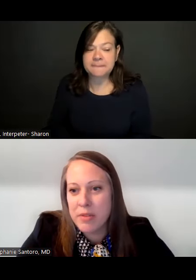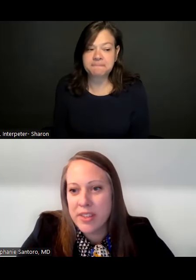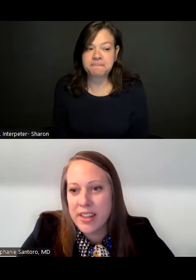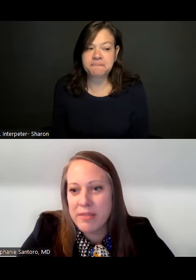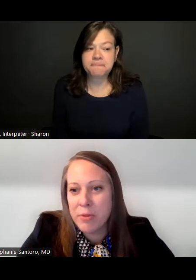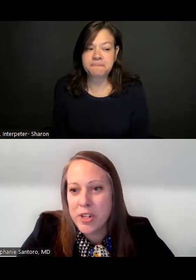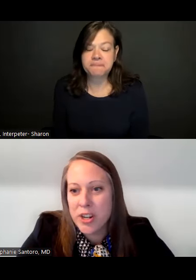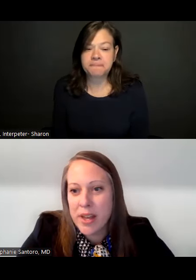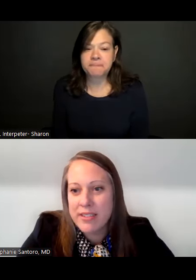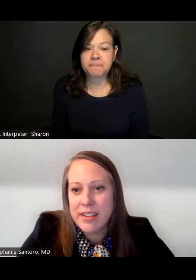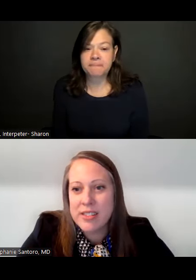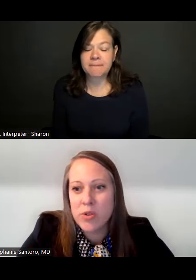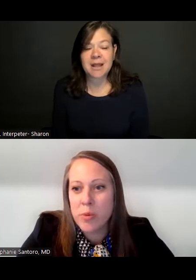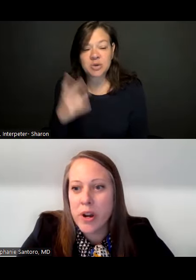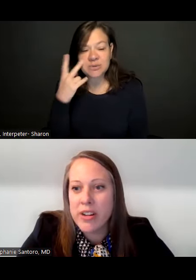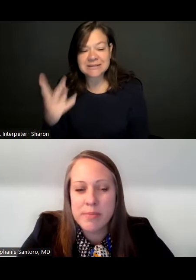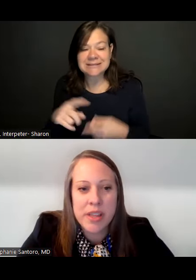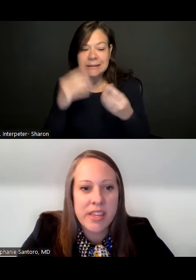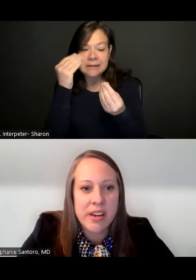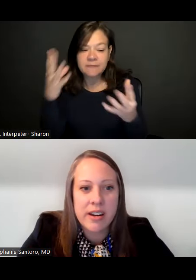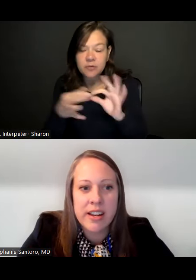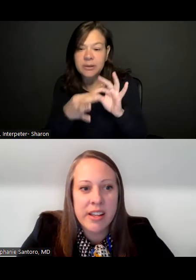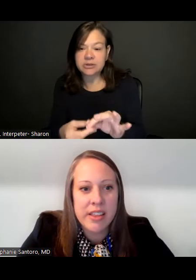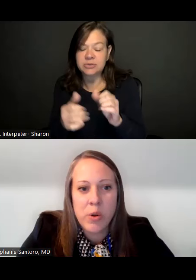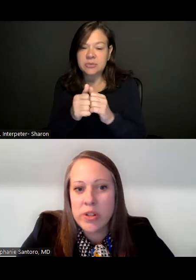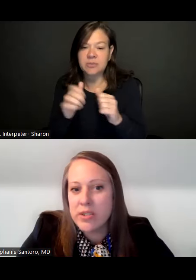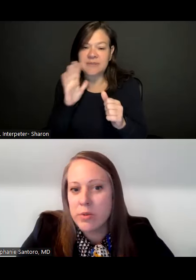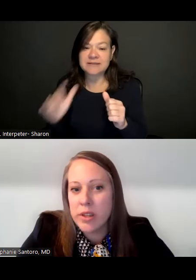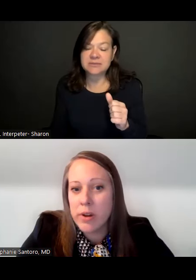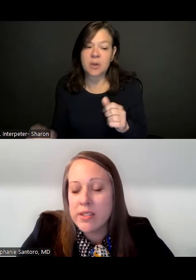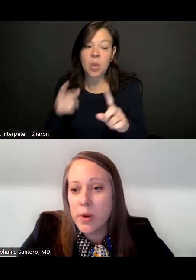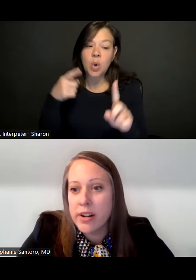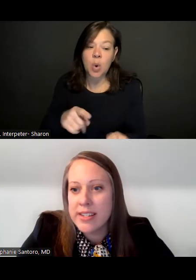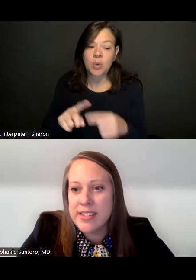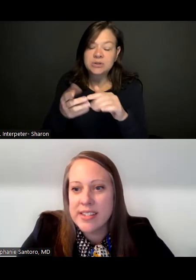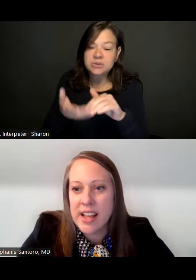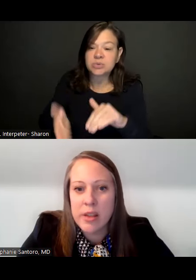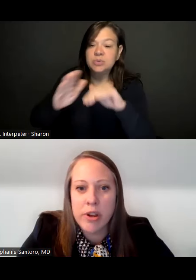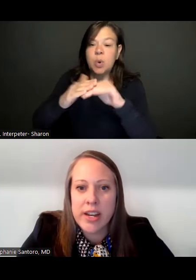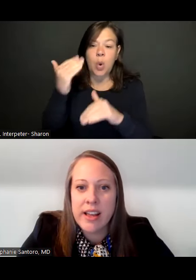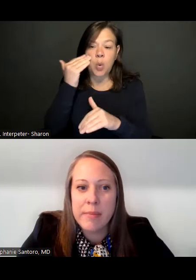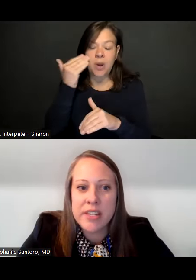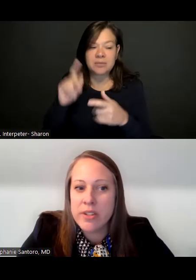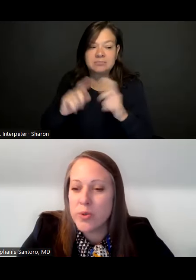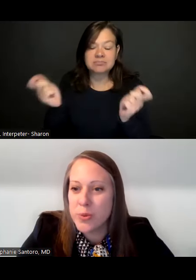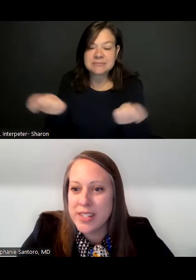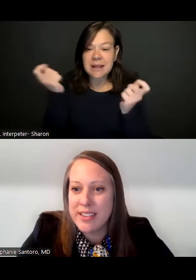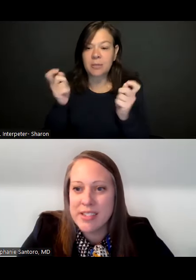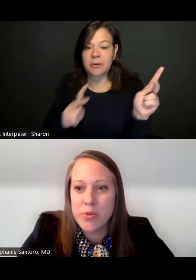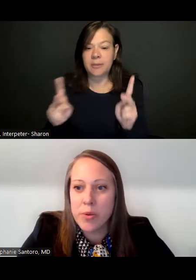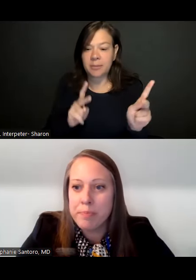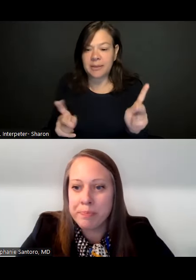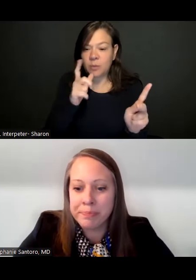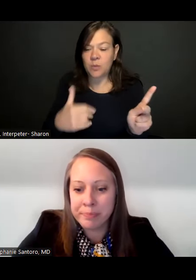some of the information about Down Syndrome Awareness Month here. The goal is to really raise awareness and to celebrate individuals with